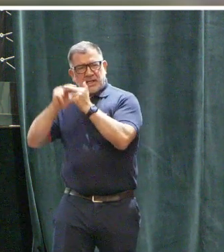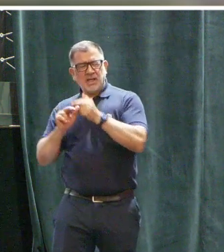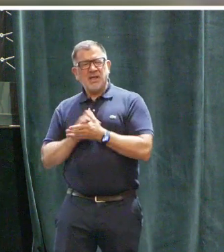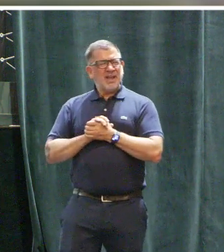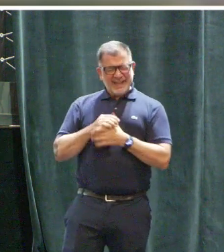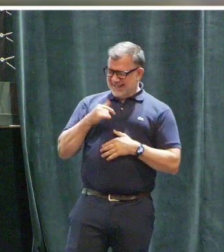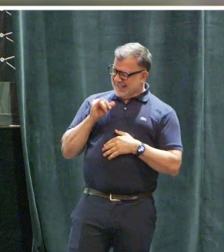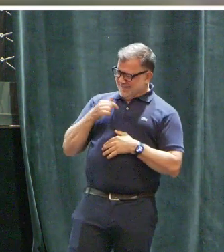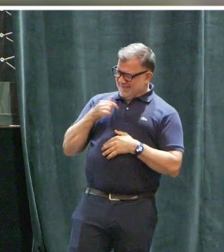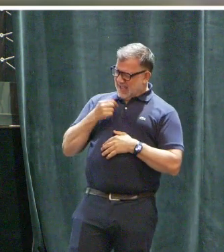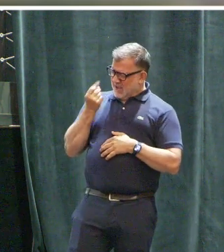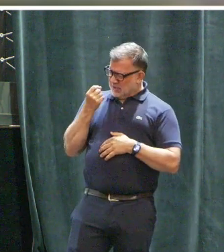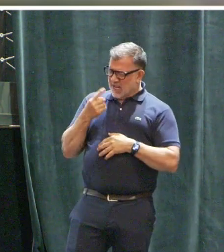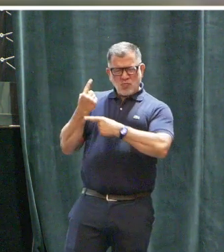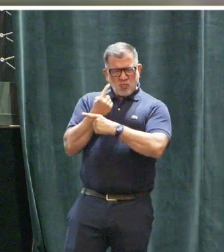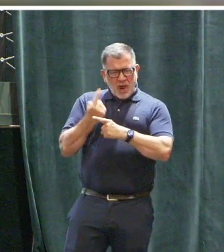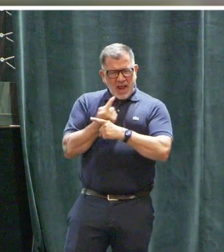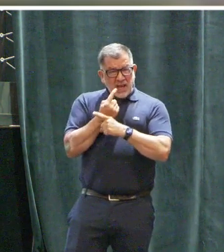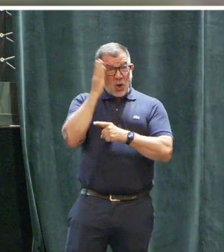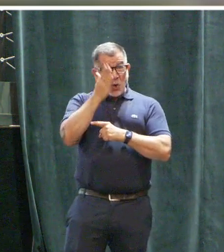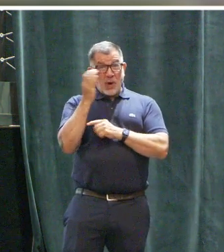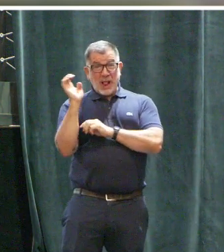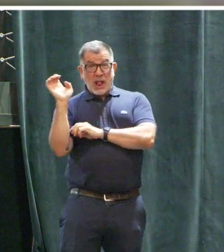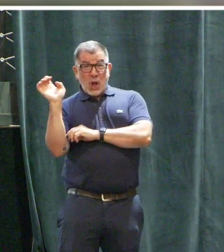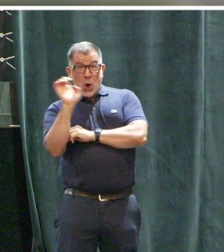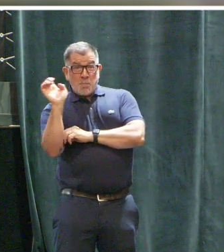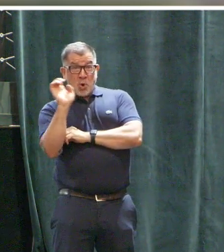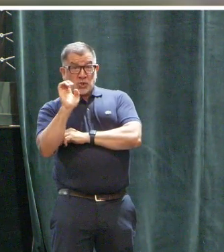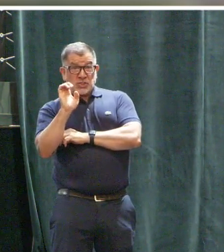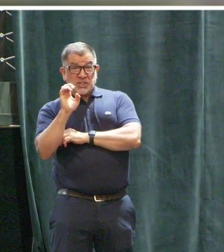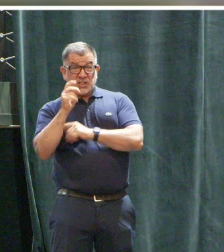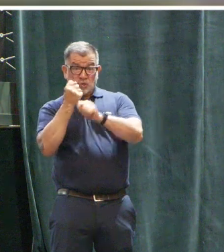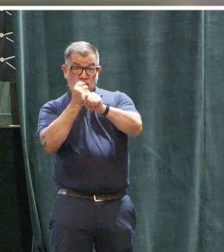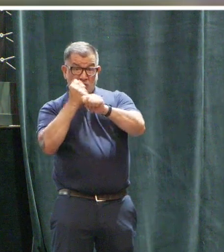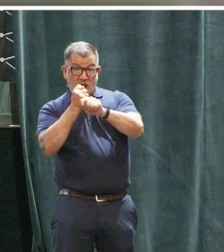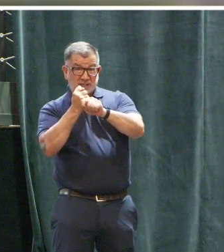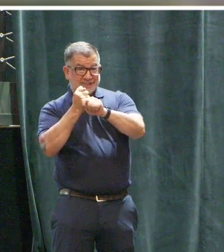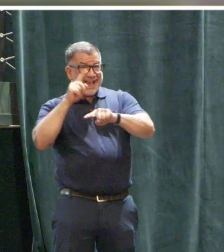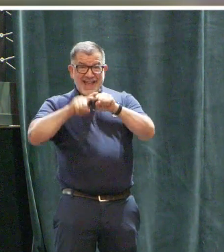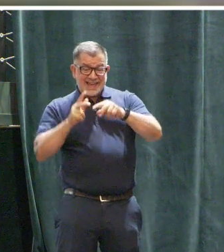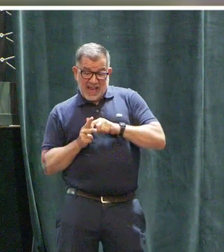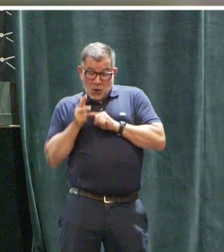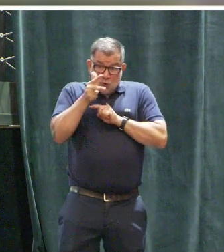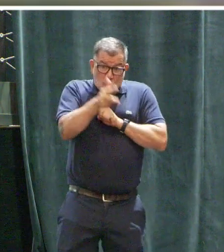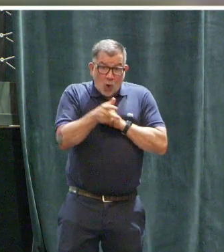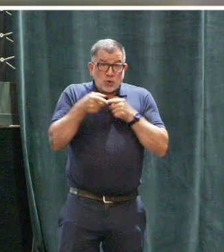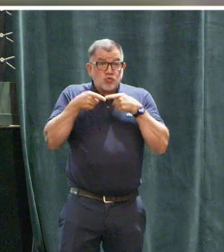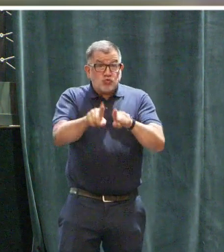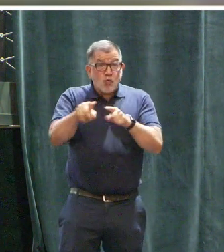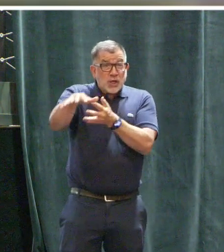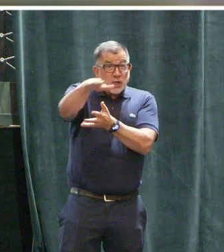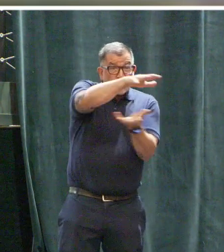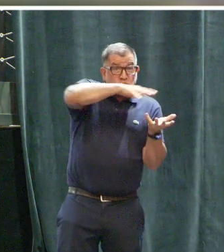I understanding that emergency vehicles would not be able to cross that line during a storm that deployed the